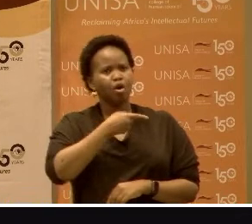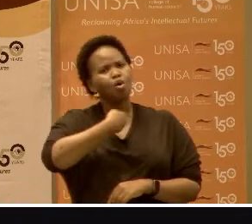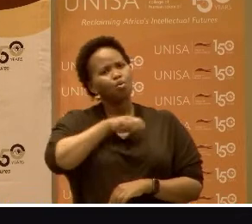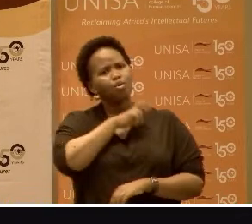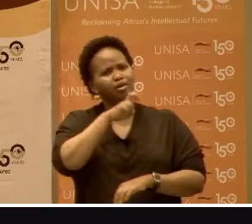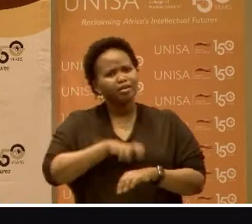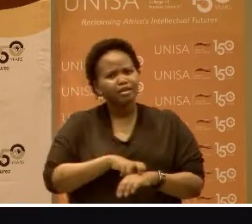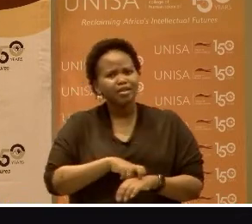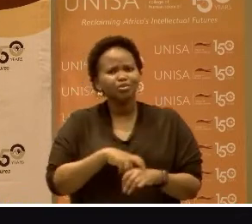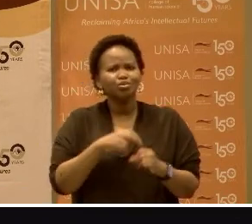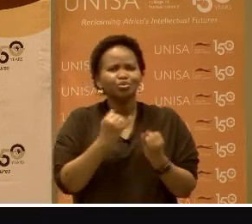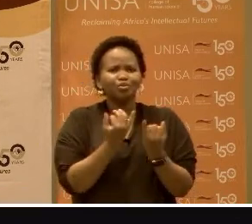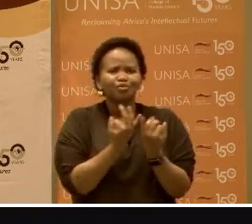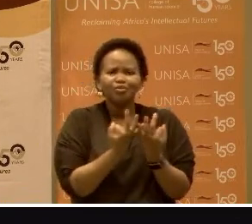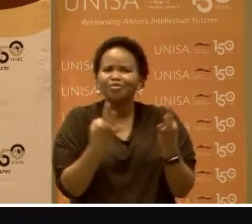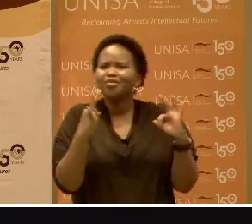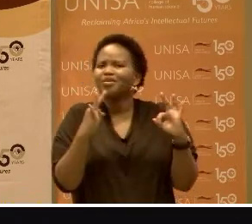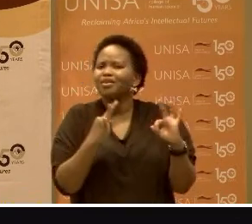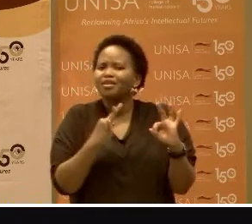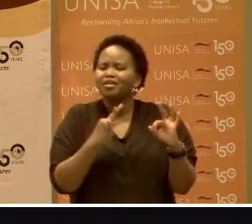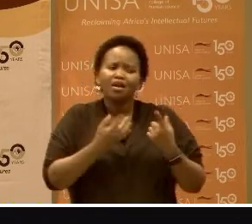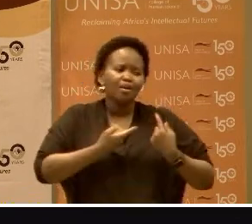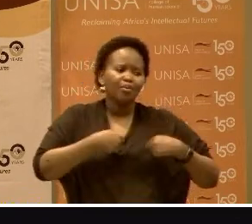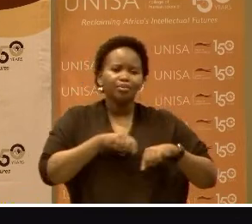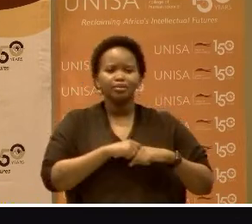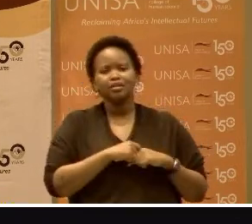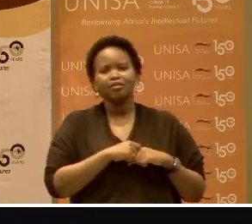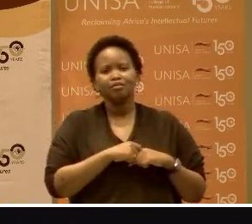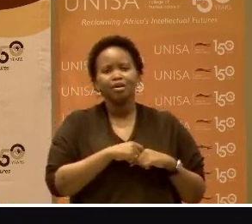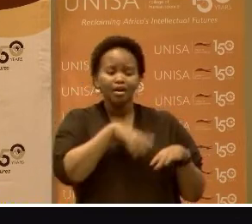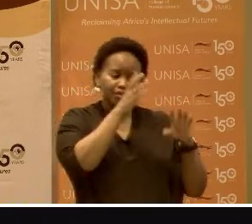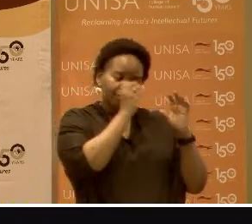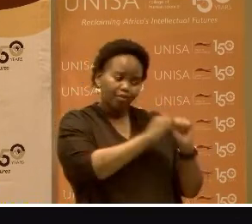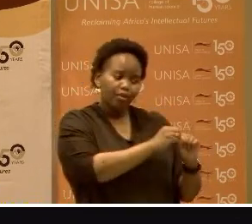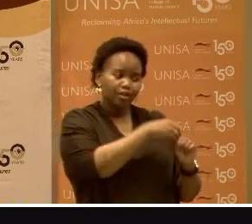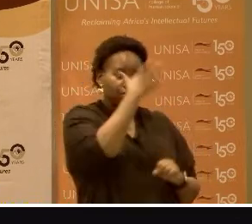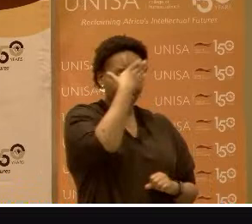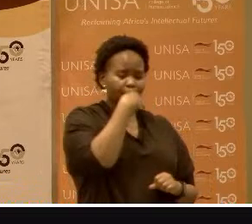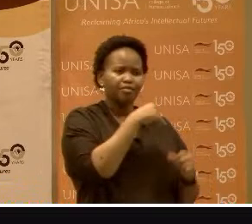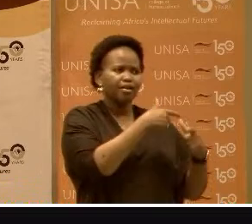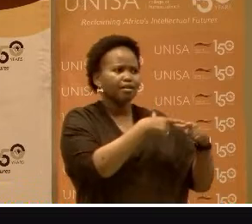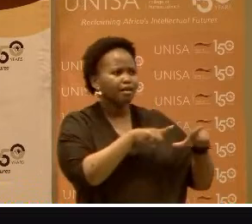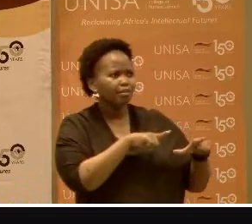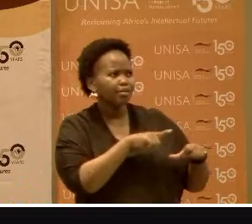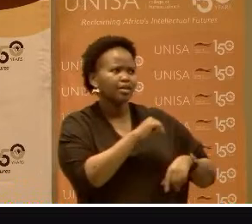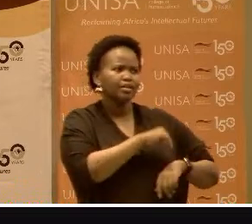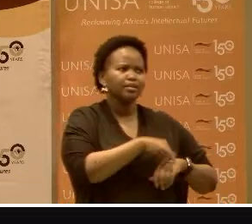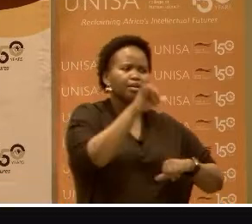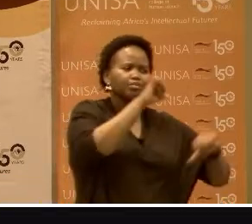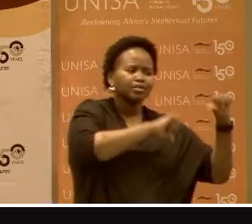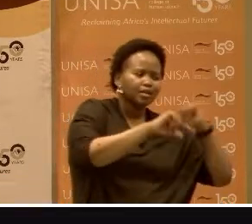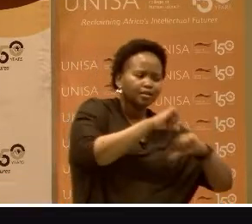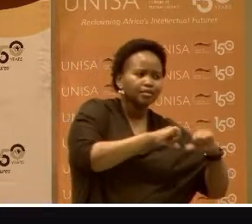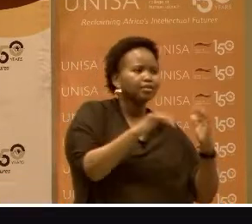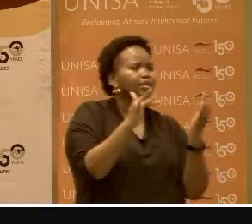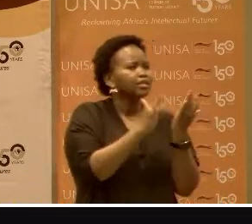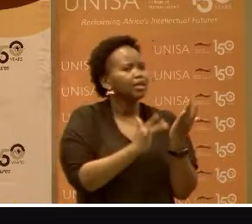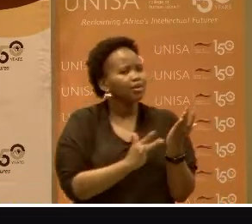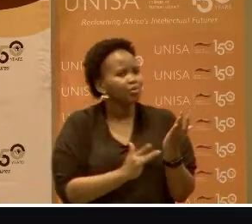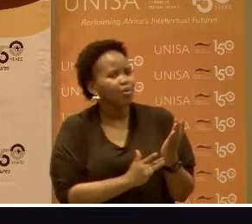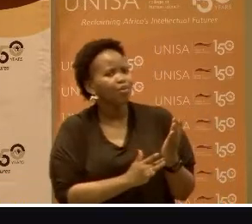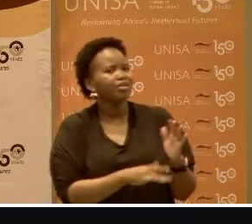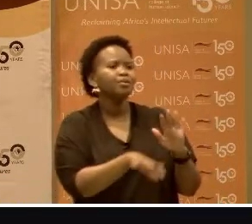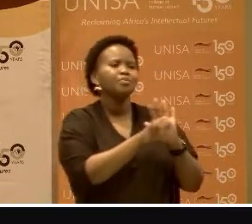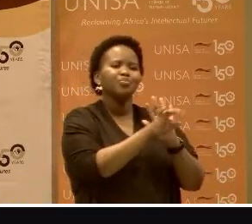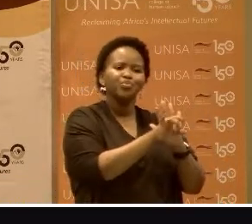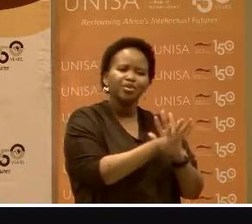European languages and advance African languages to become language of science, technology, economics, education, and media, to ensure